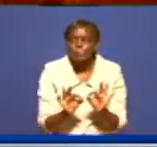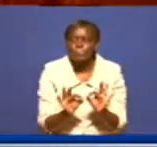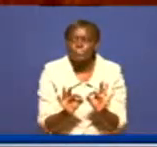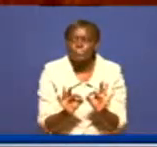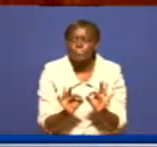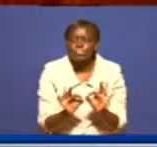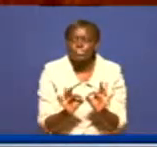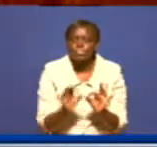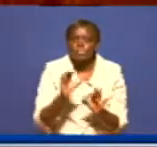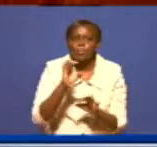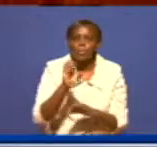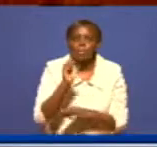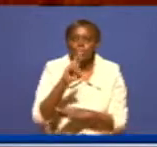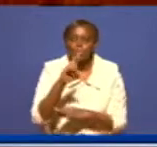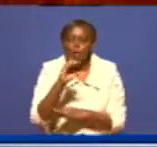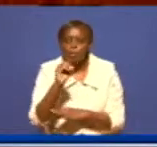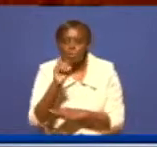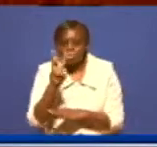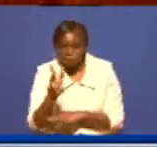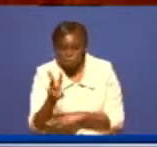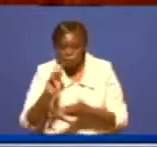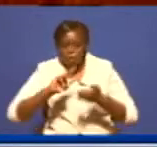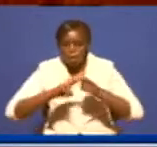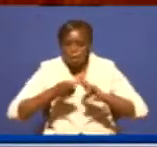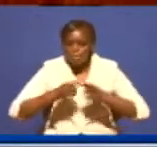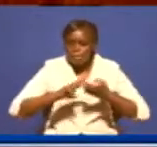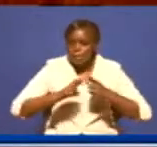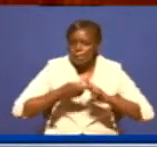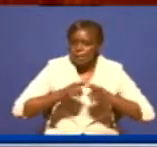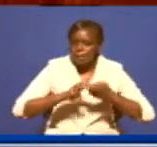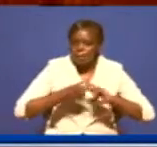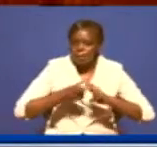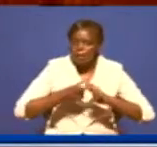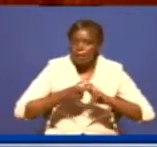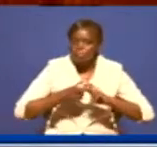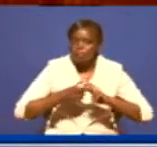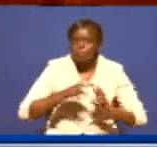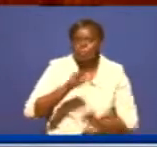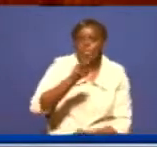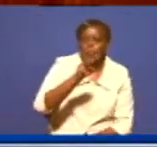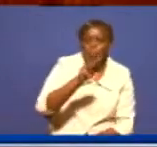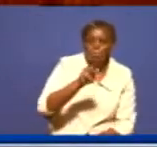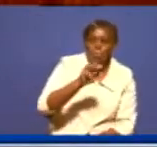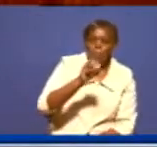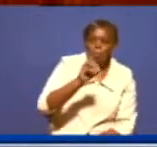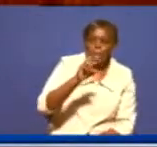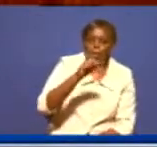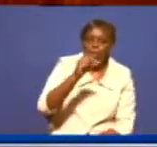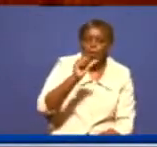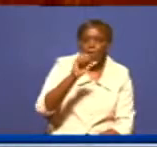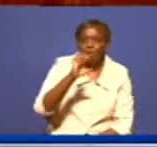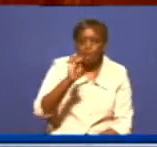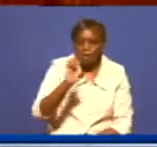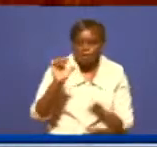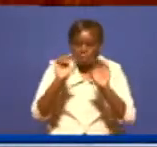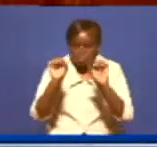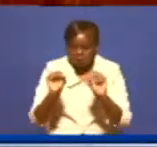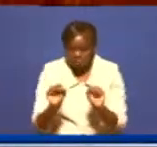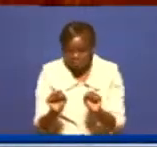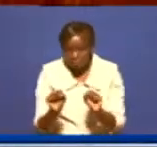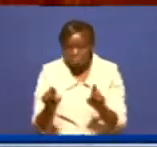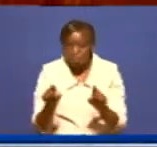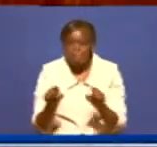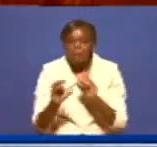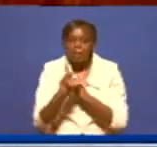escrow, mostly it relates to mortgage schemes, but in this particular one, where in this country,